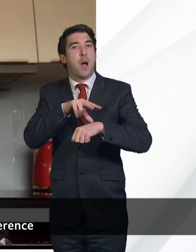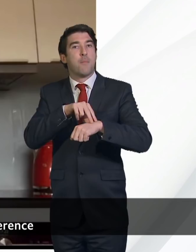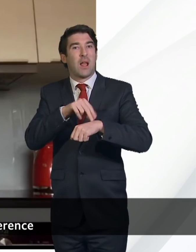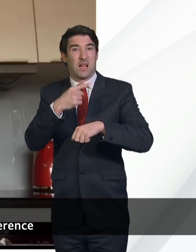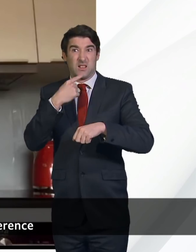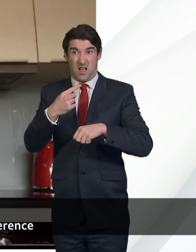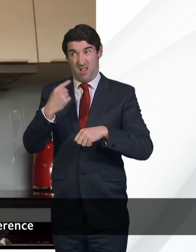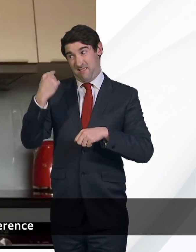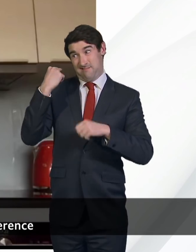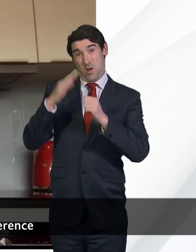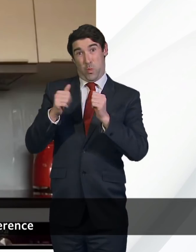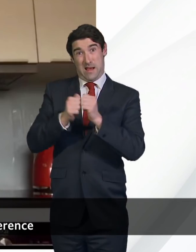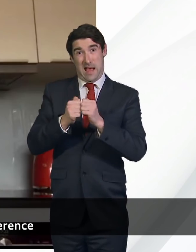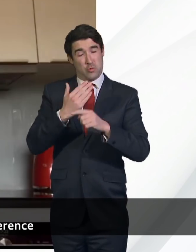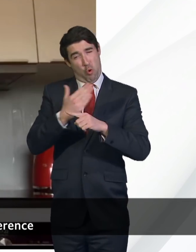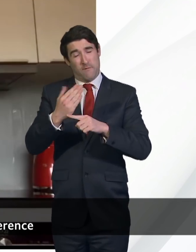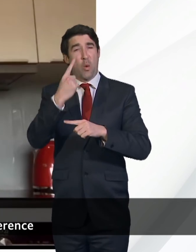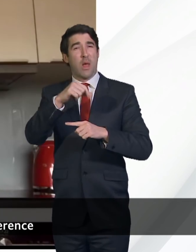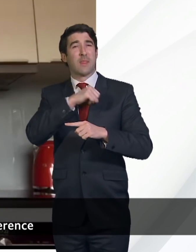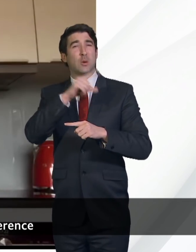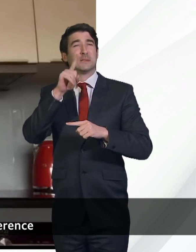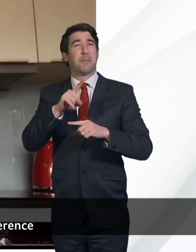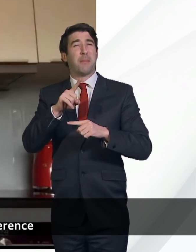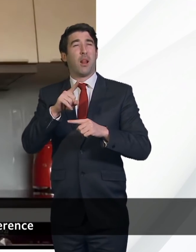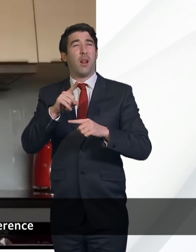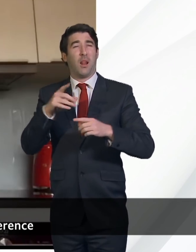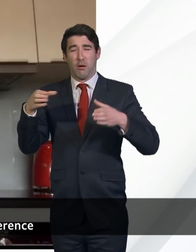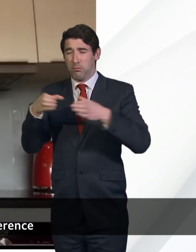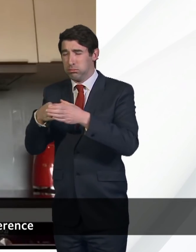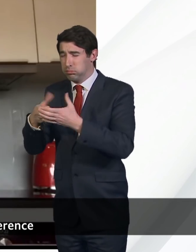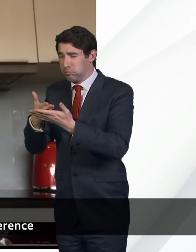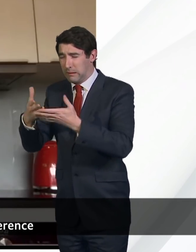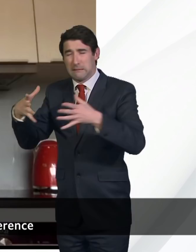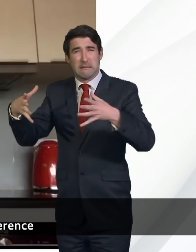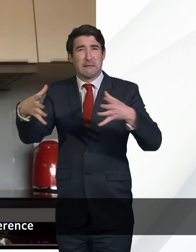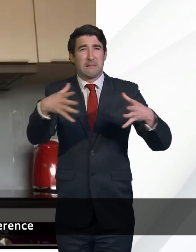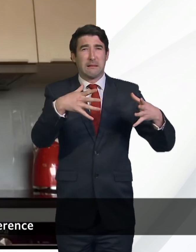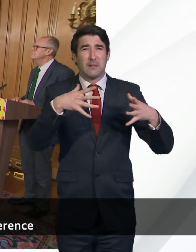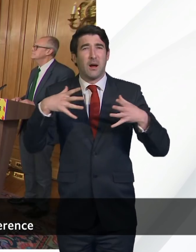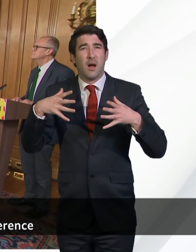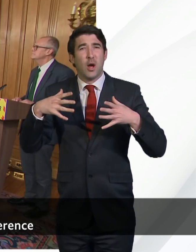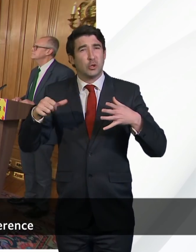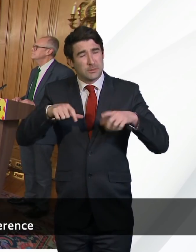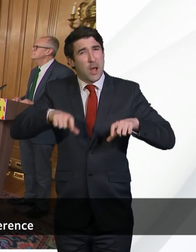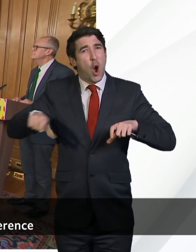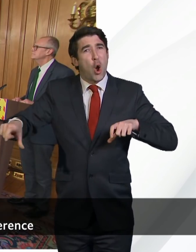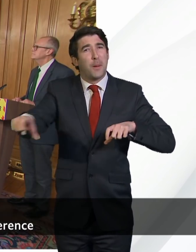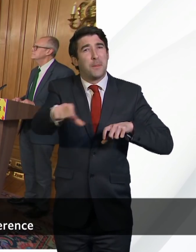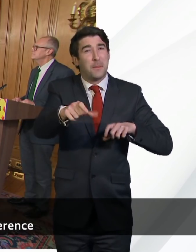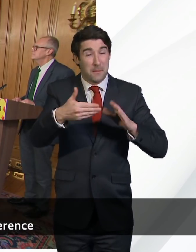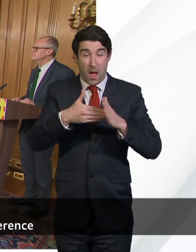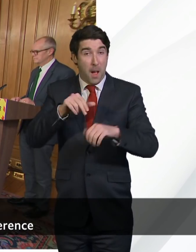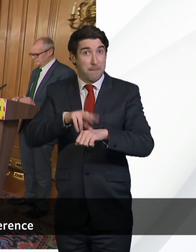1,000 gatherings. How can they possibly be expected to police that when around 1/5 of their staff are not in work?